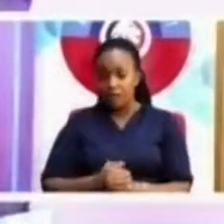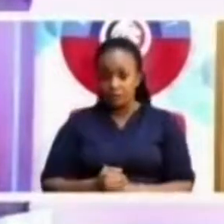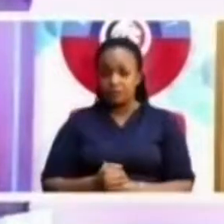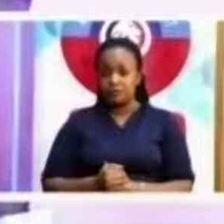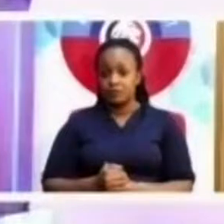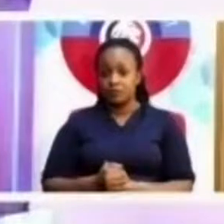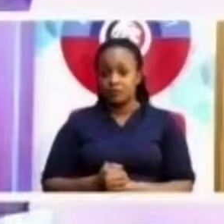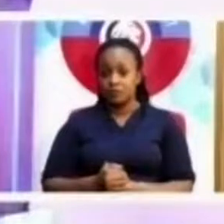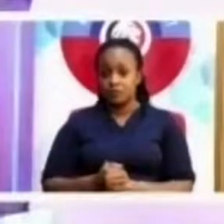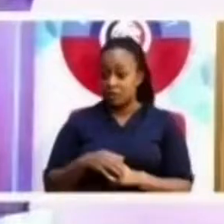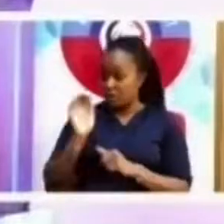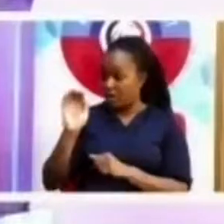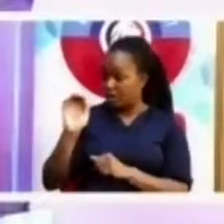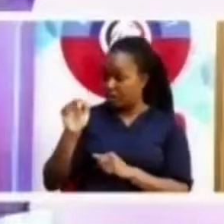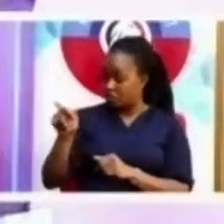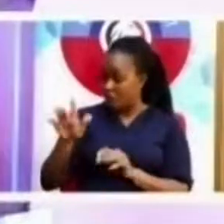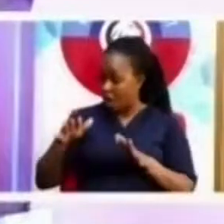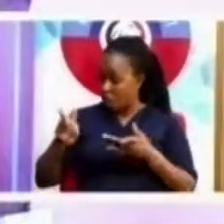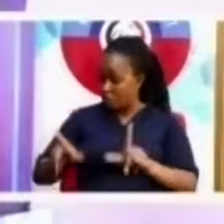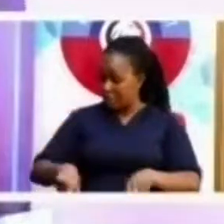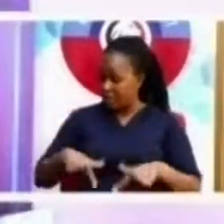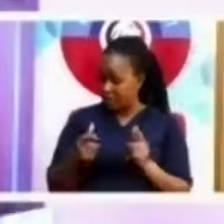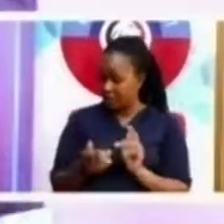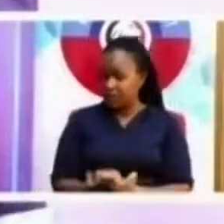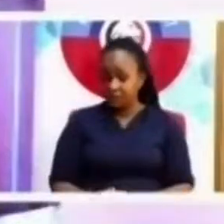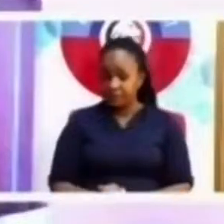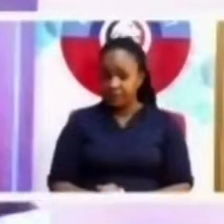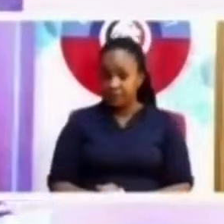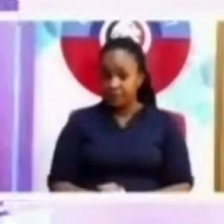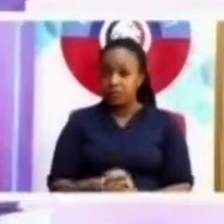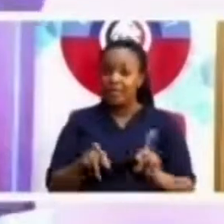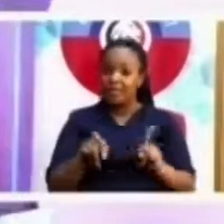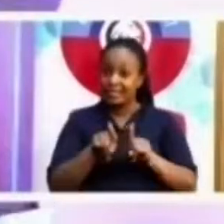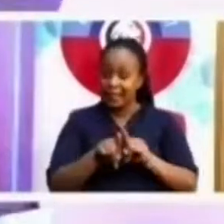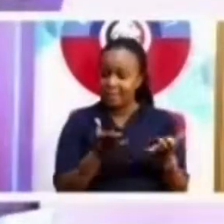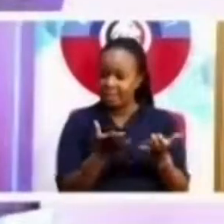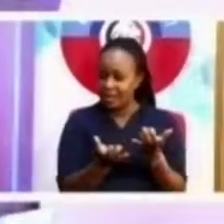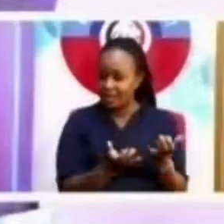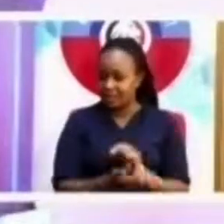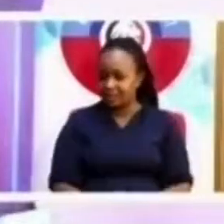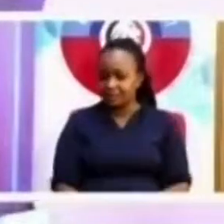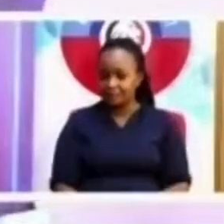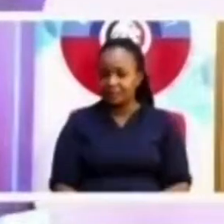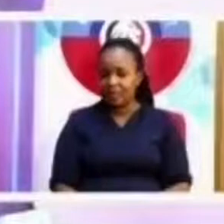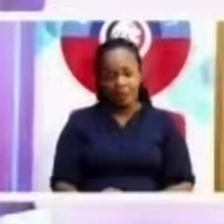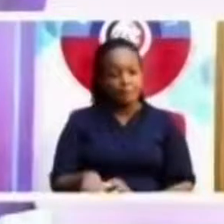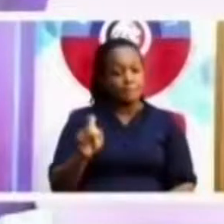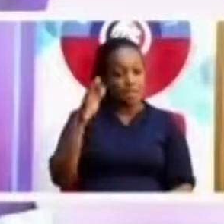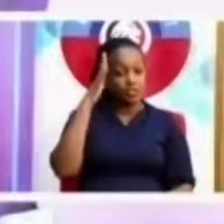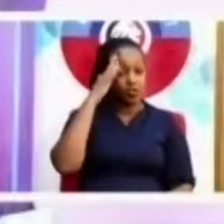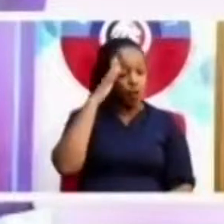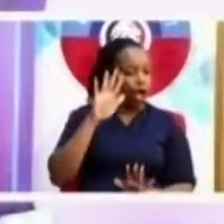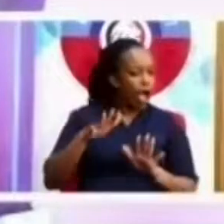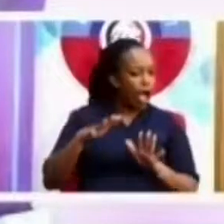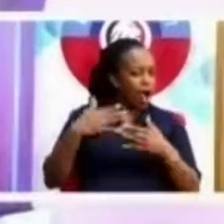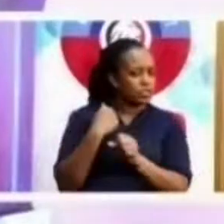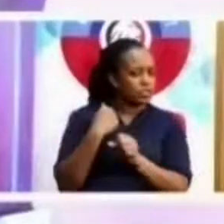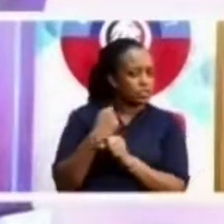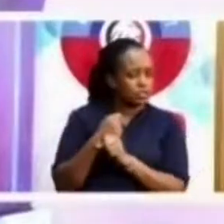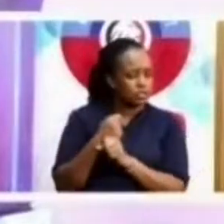you survive? So we really have to, as a business, we have to know if you didn't make money, how are you